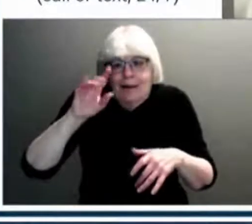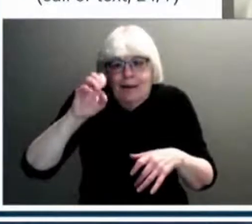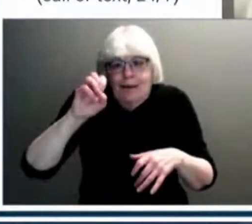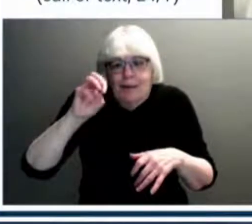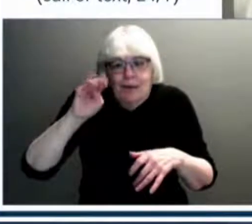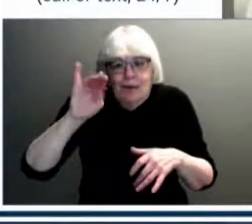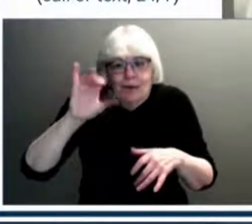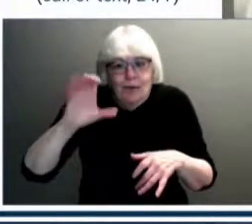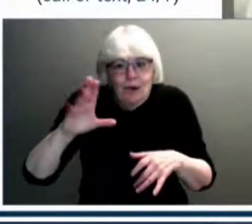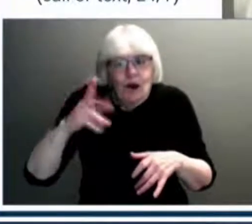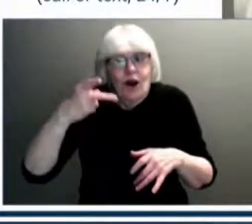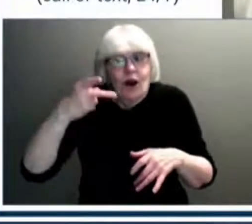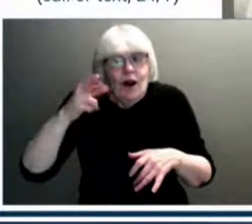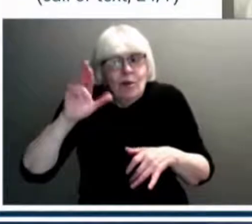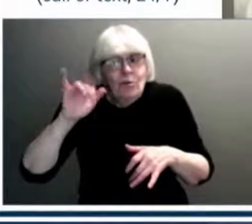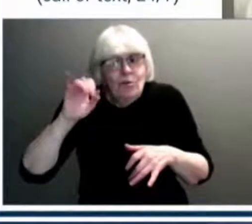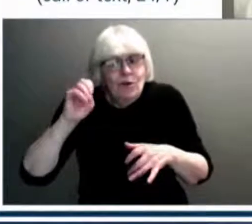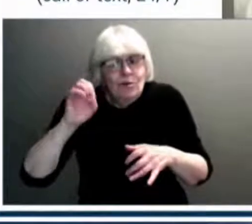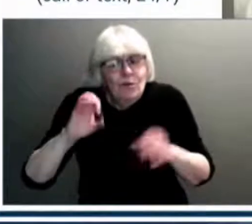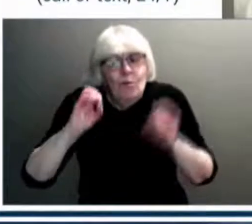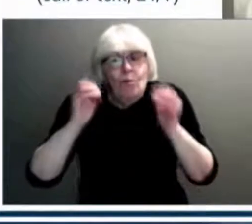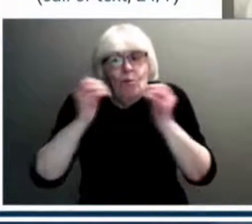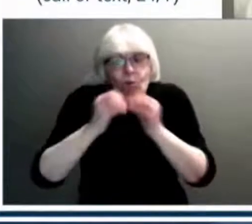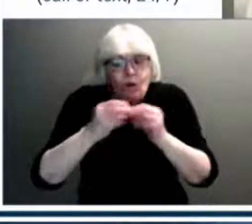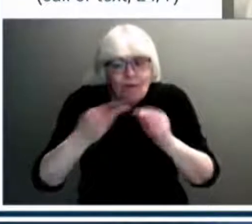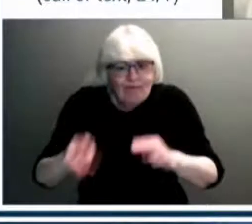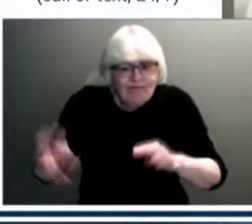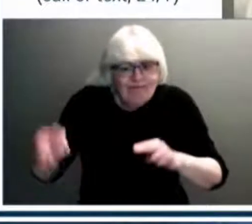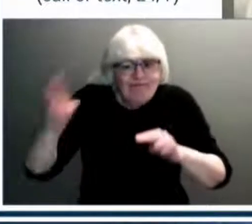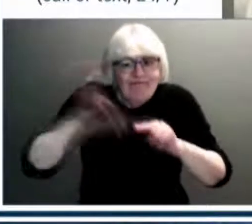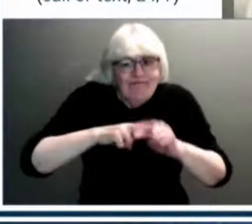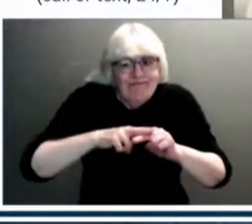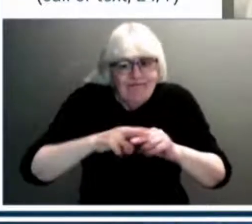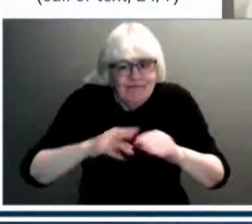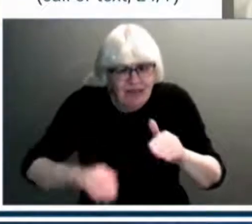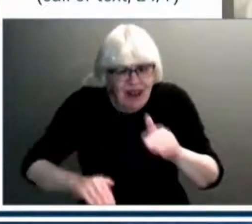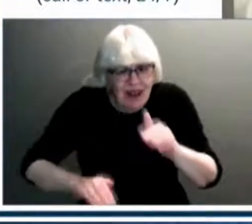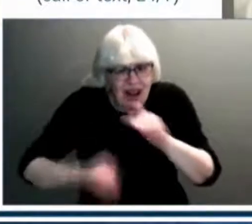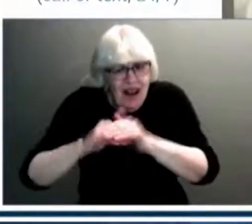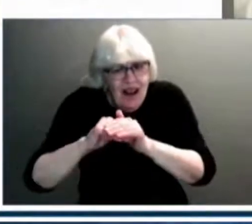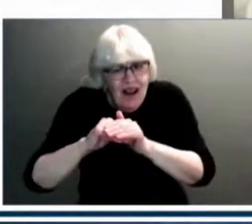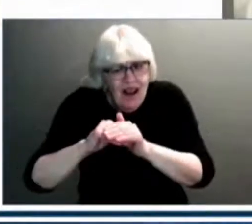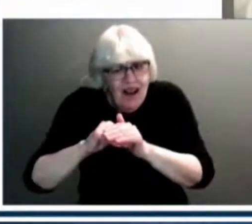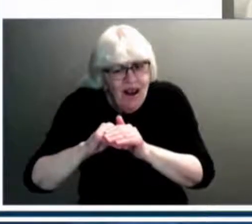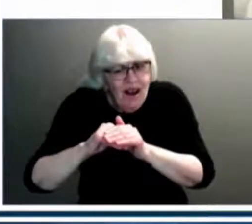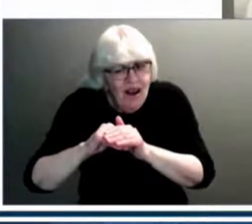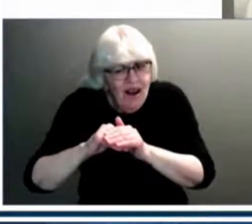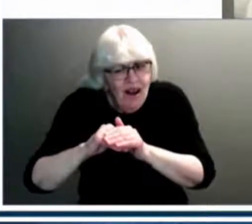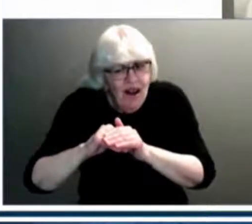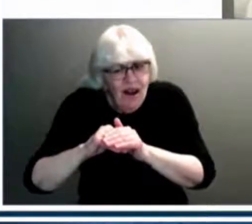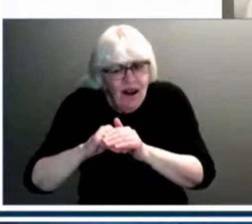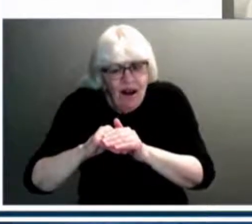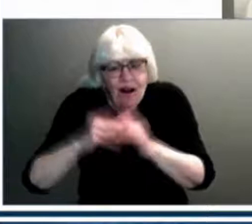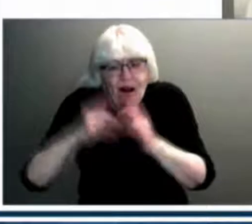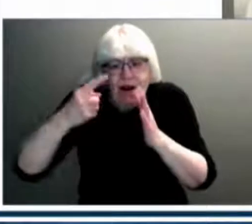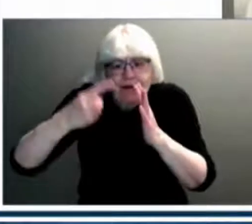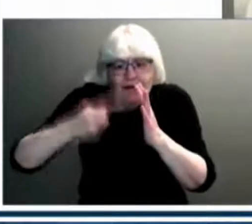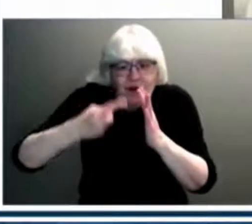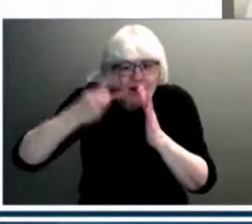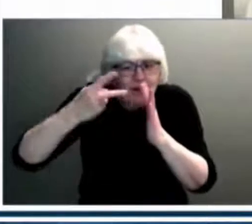work. And this was early days in the pandemic. There was a difficulty, especially